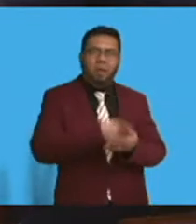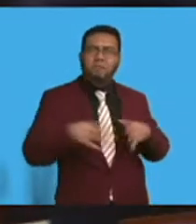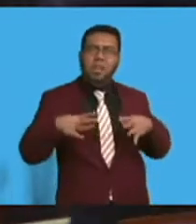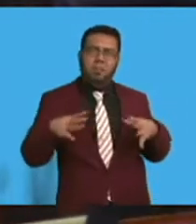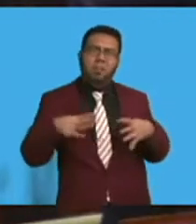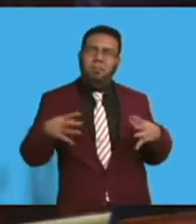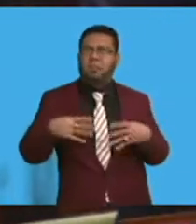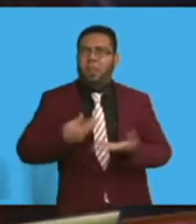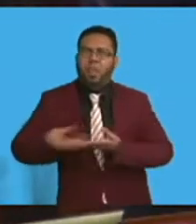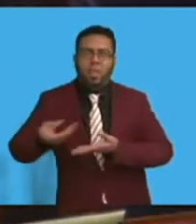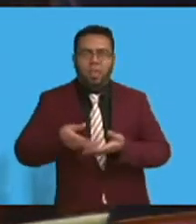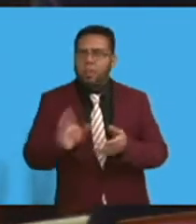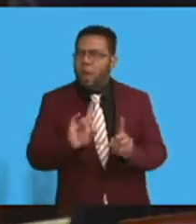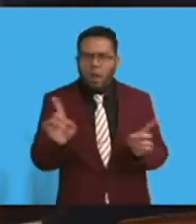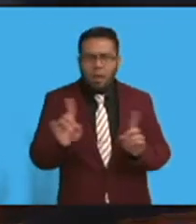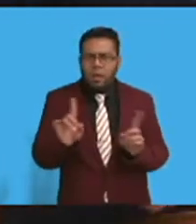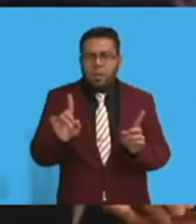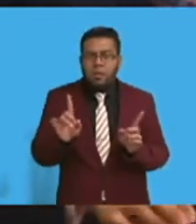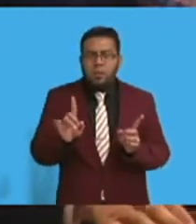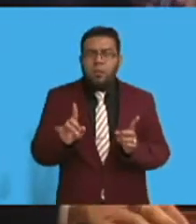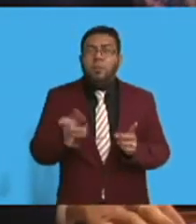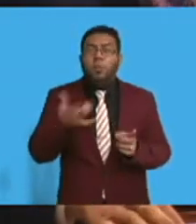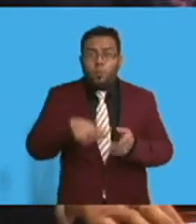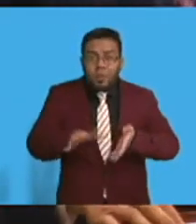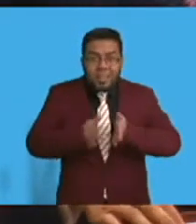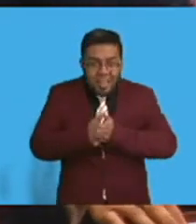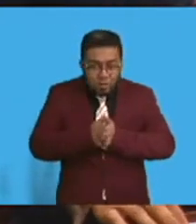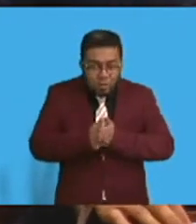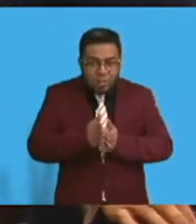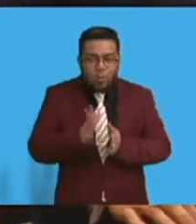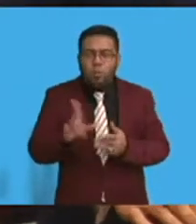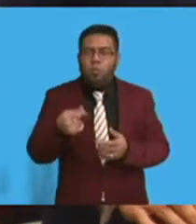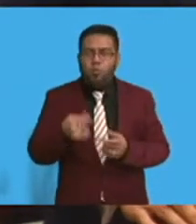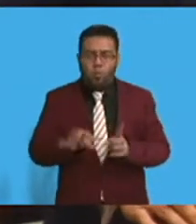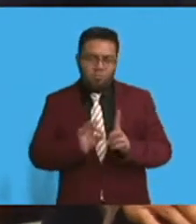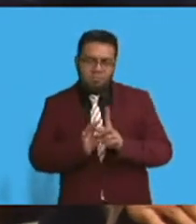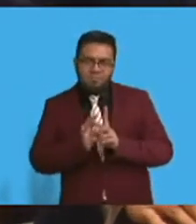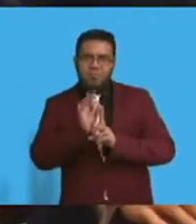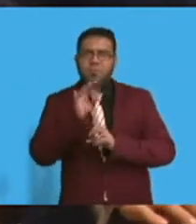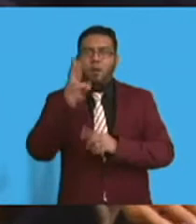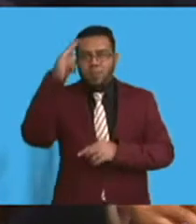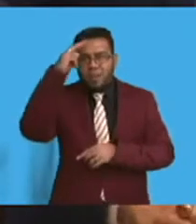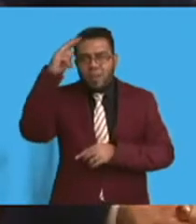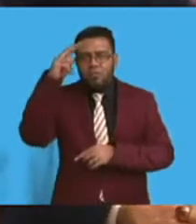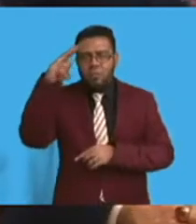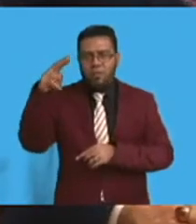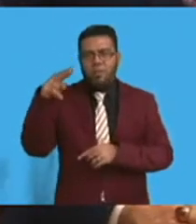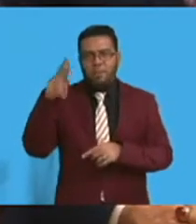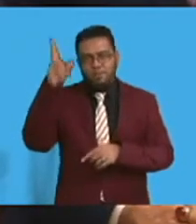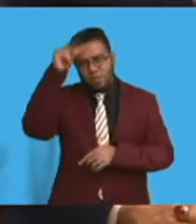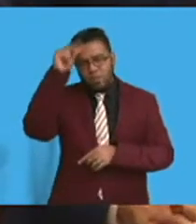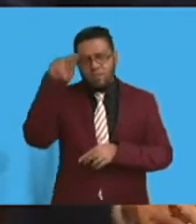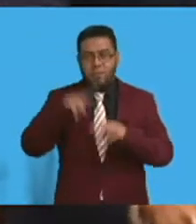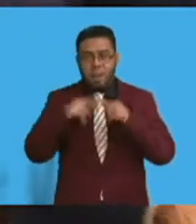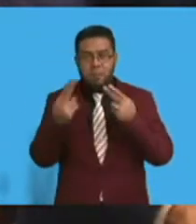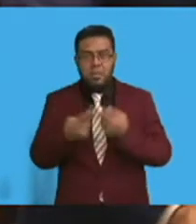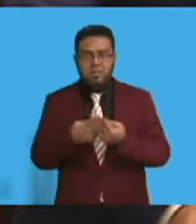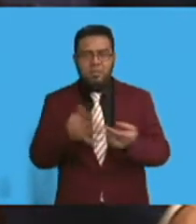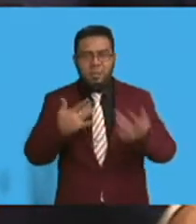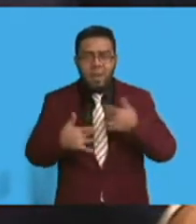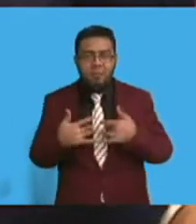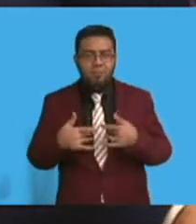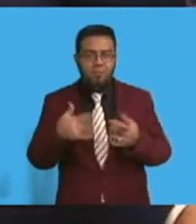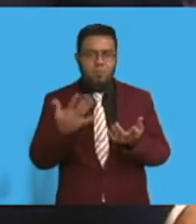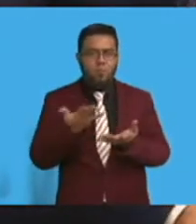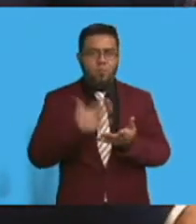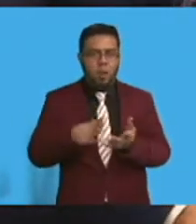an election may be. We're interested in the prosperity of the nation and of Fijian families over the long term, Madam Speaker. We're interested in